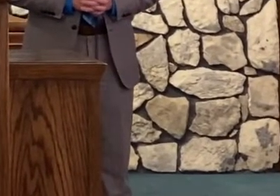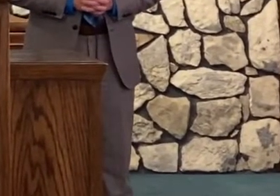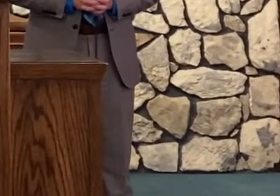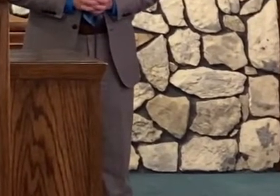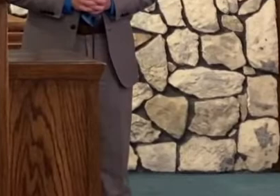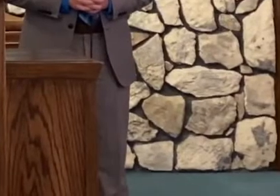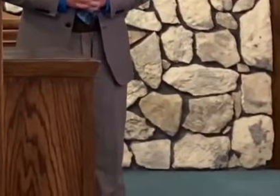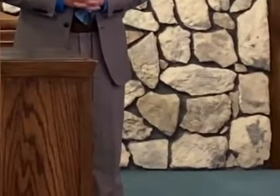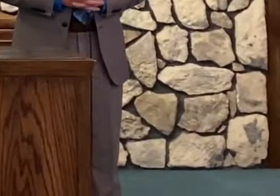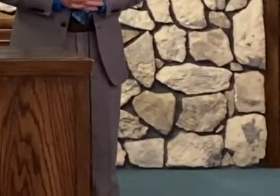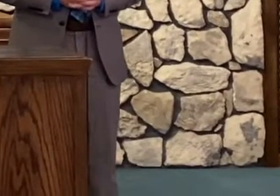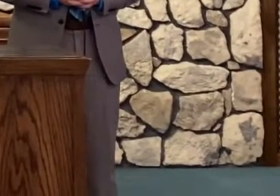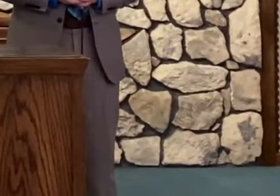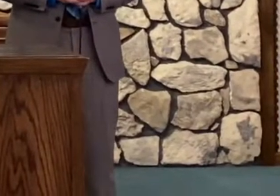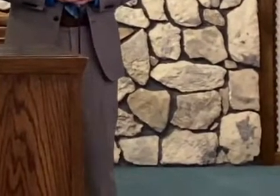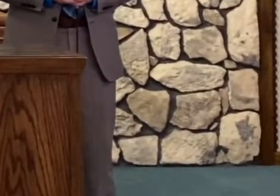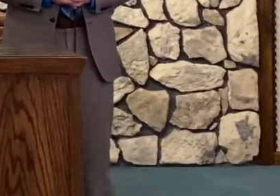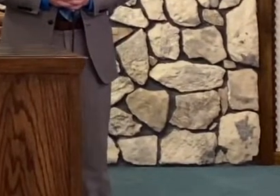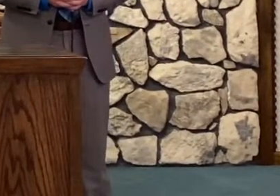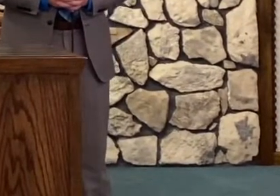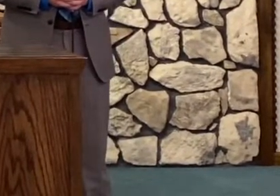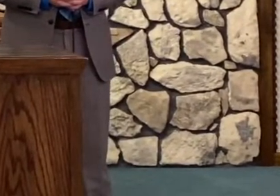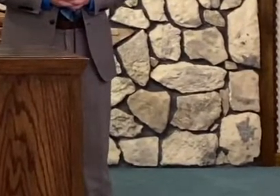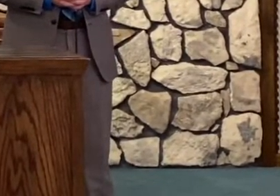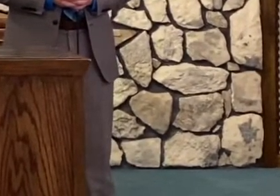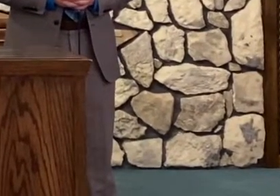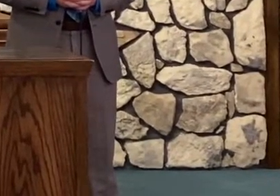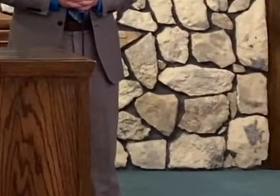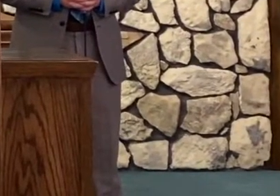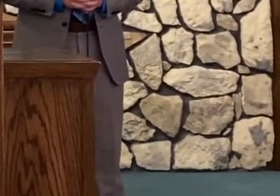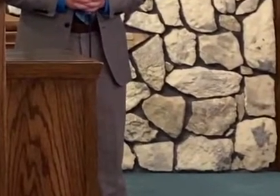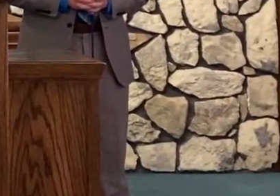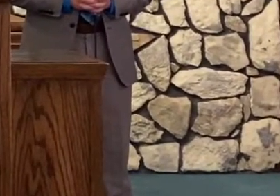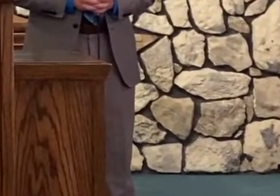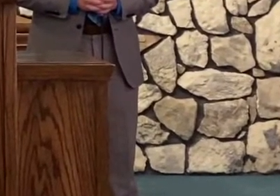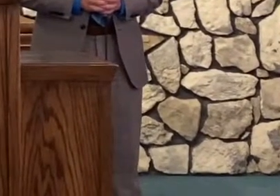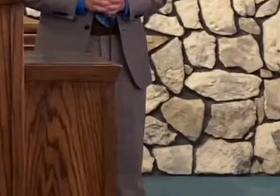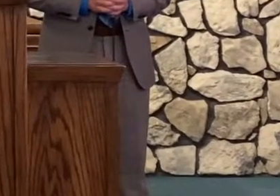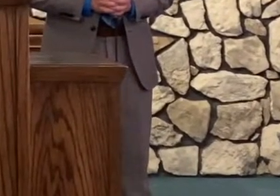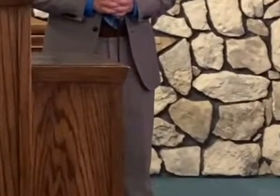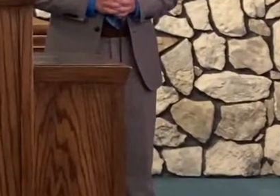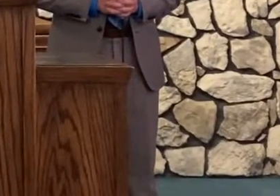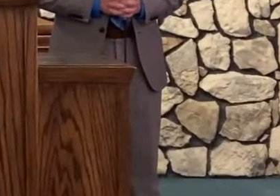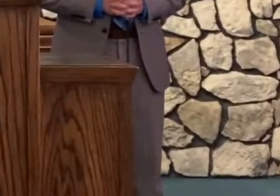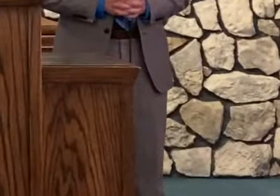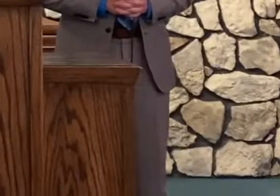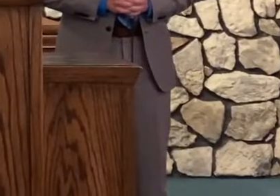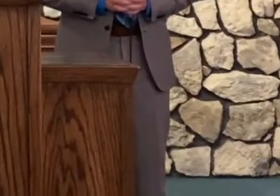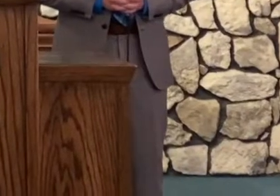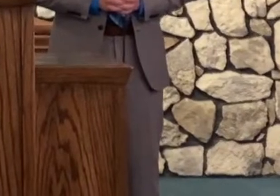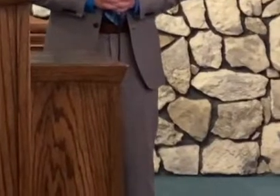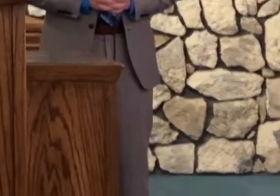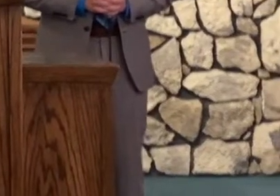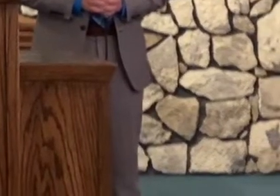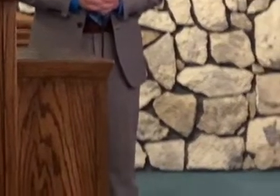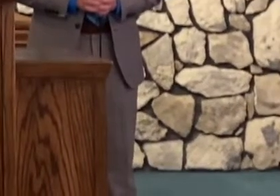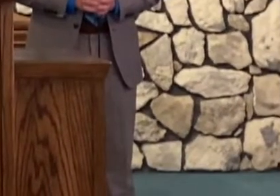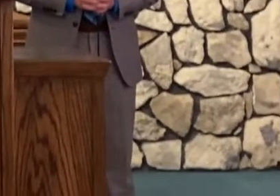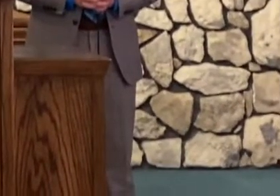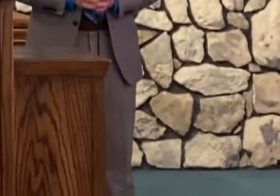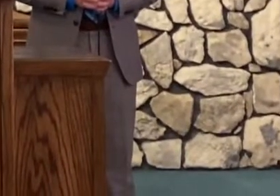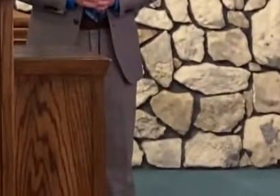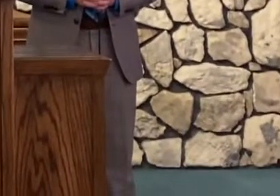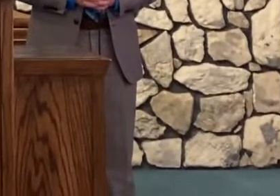and fill them with the baptism of the Holy Ghost. We've had children at their